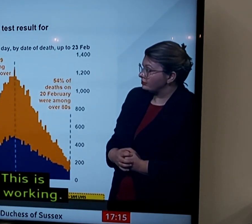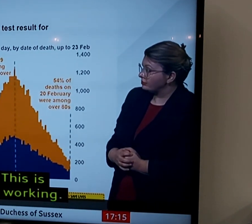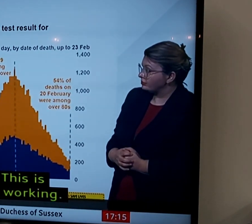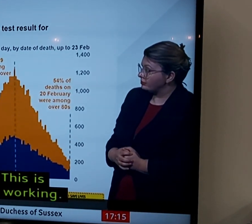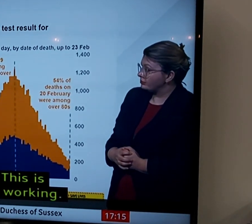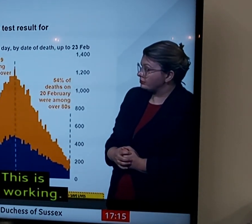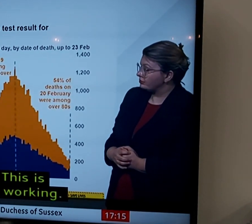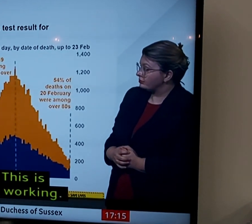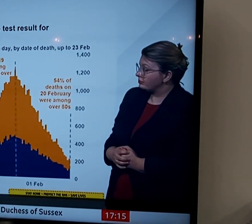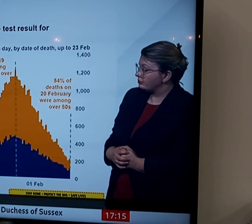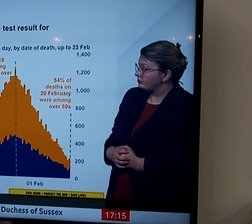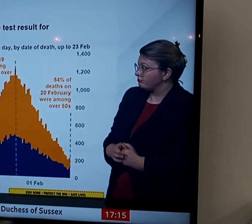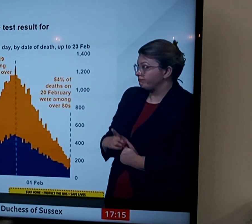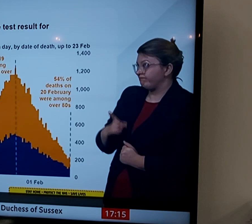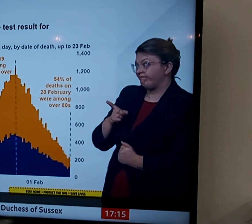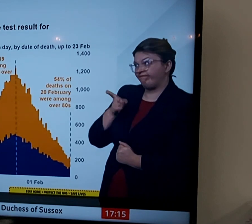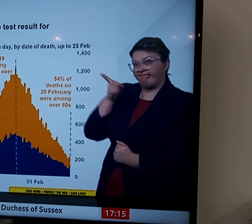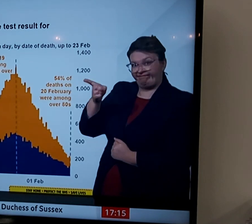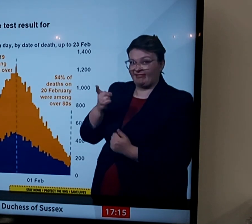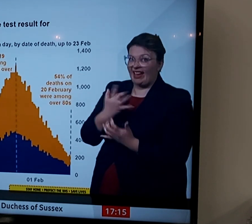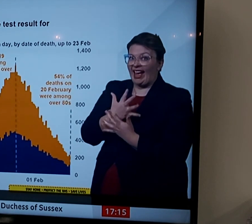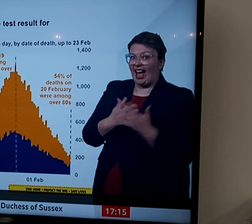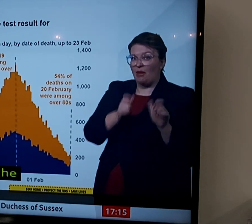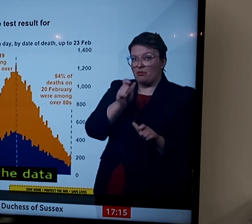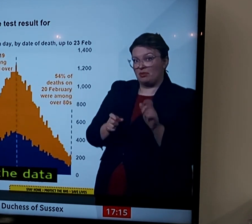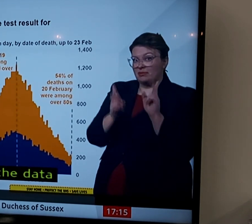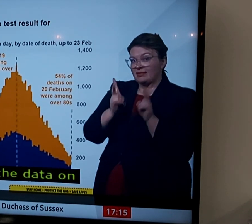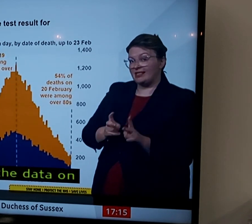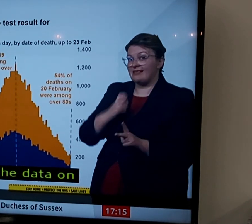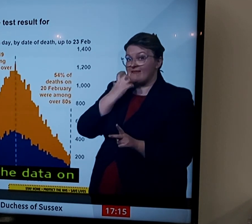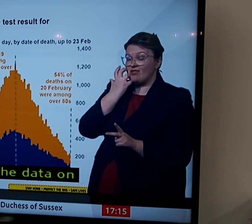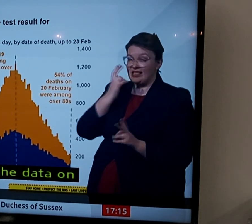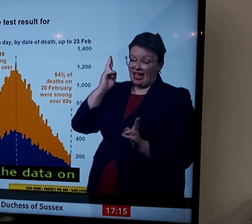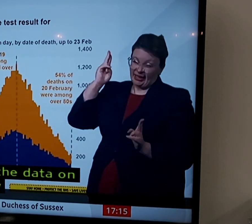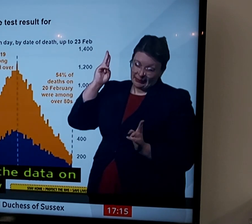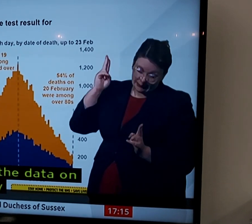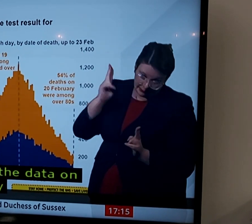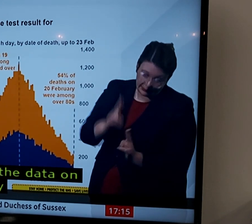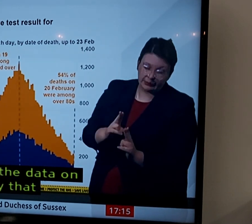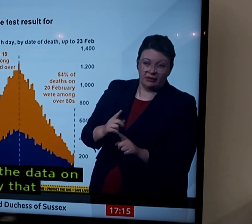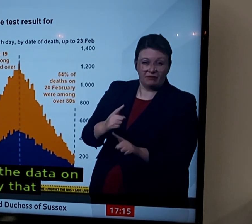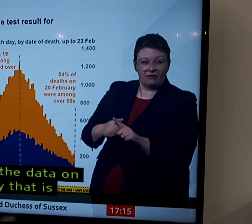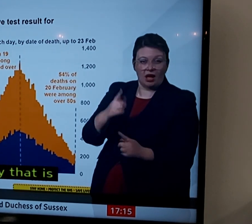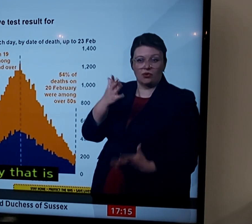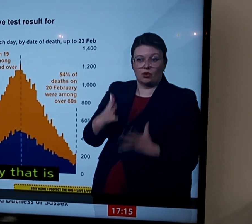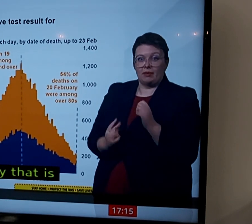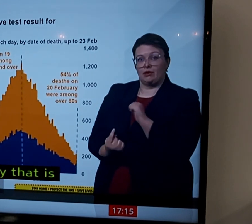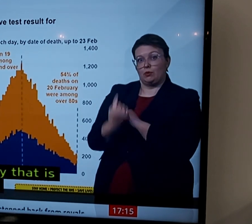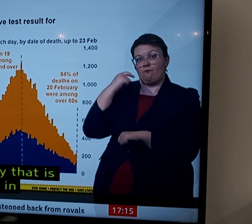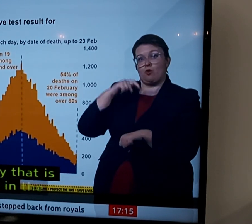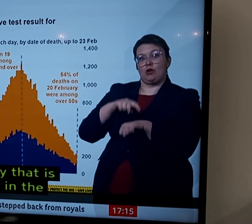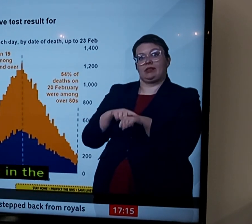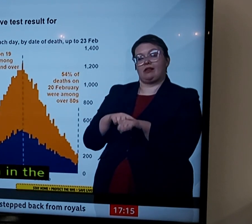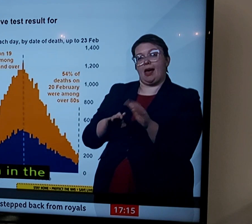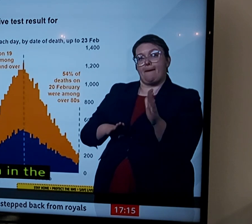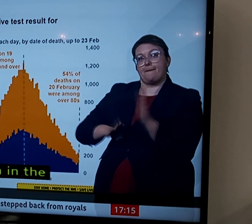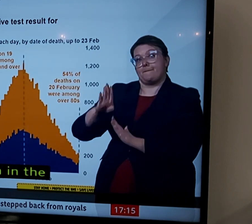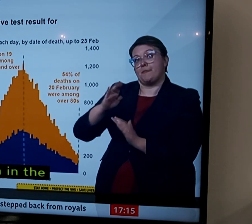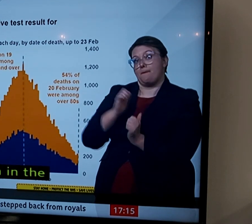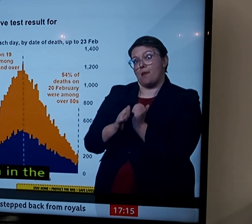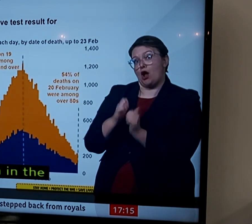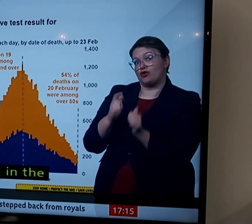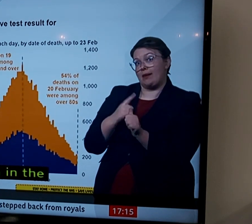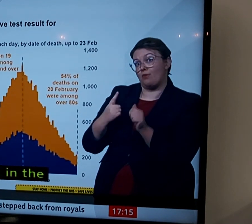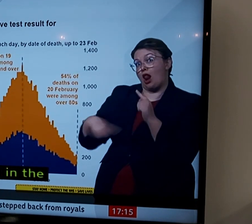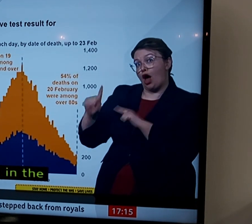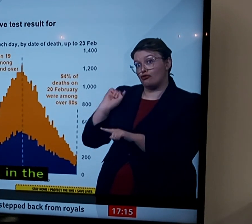much faster than in the first peak. And again, as you can see from this slide, it's falling faster in the over 80s,